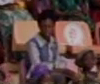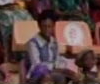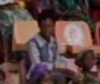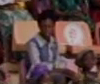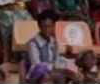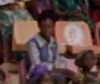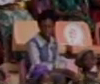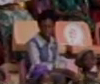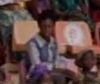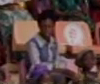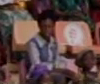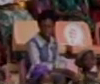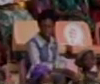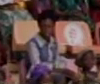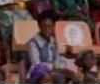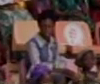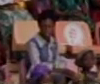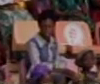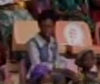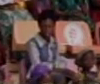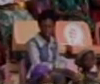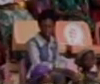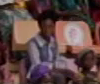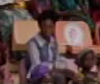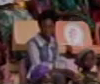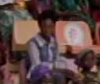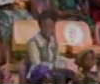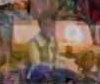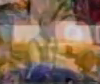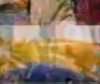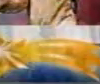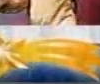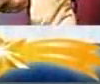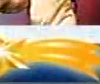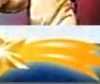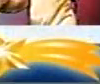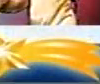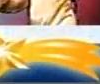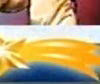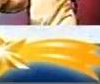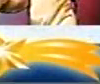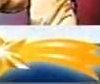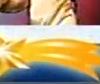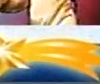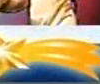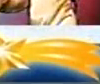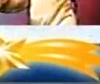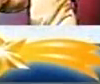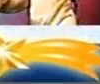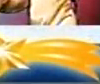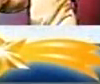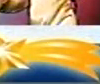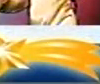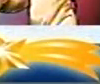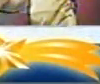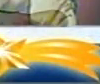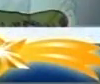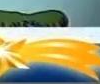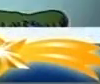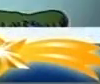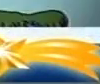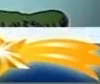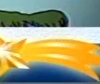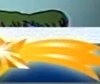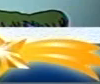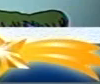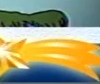killed because they decide to remain friends of Jesus. There will be backsliding because of the trouble that is in the world. Some people